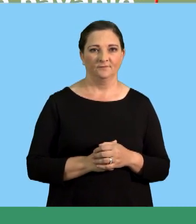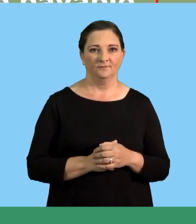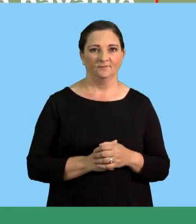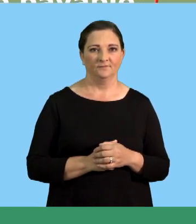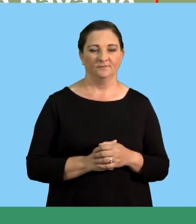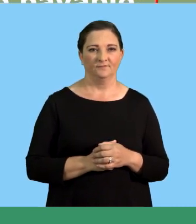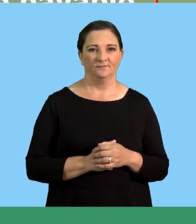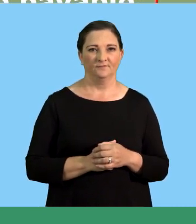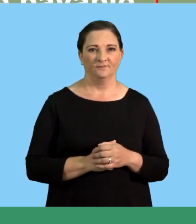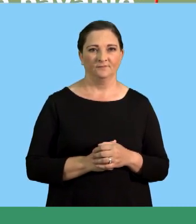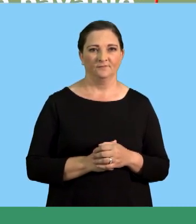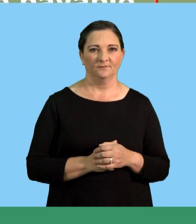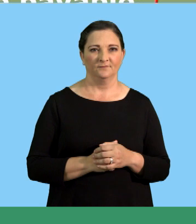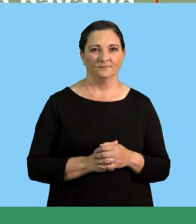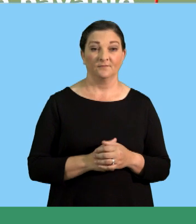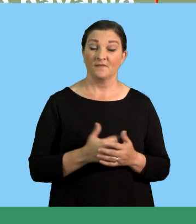charges,